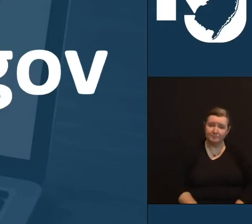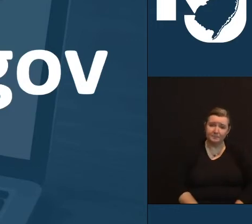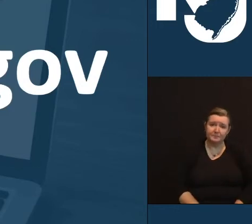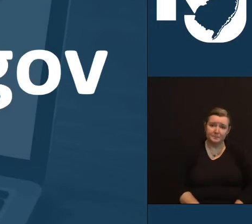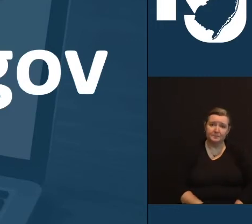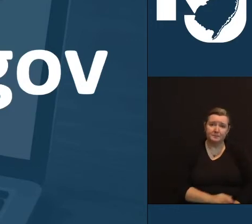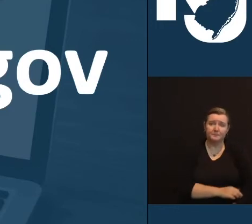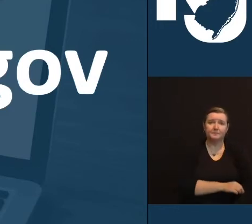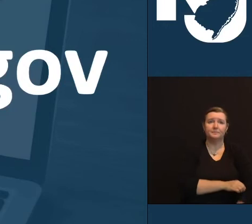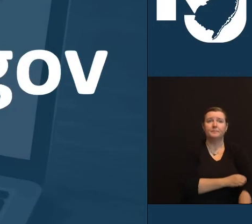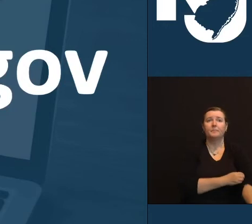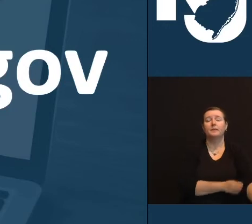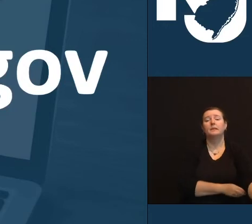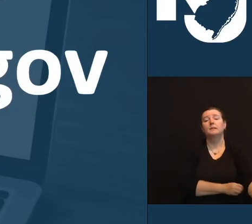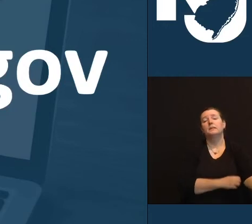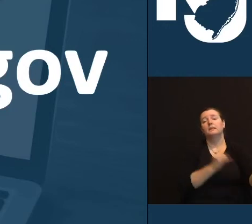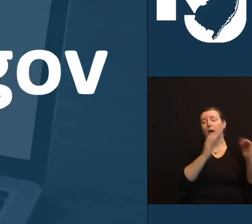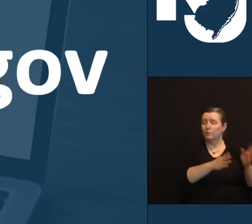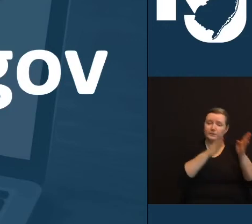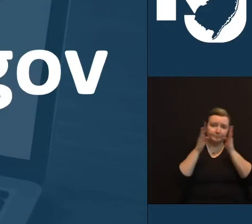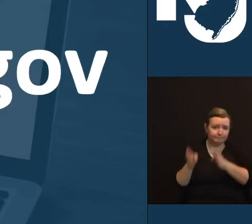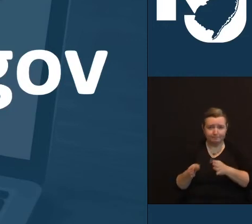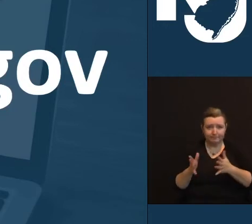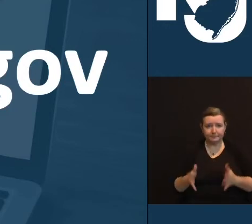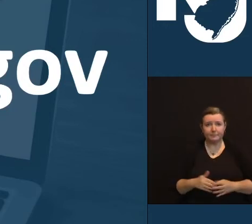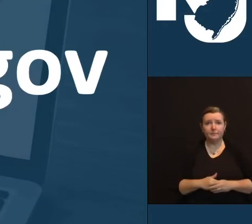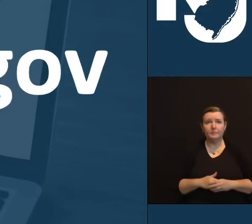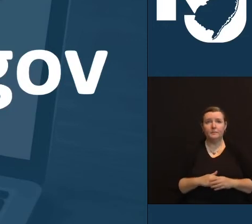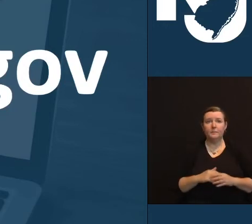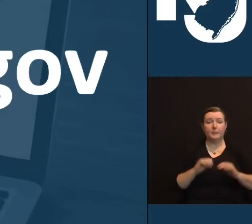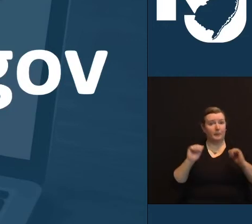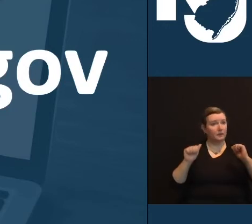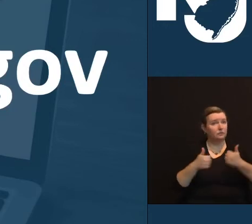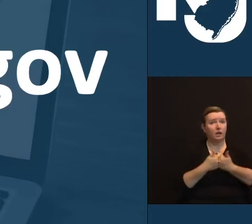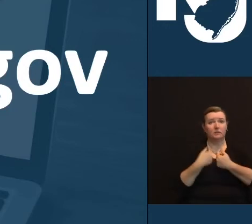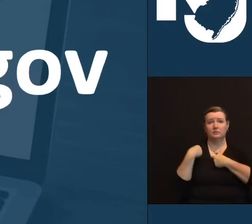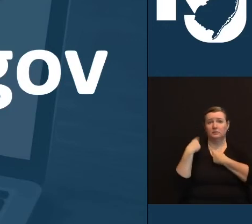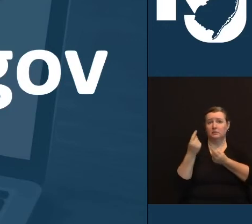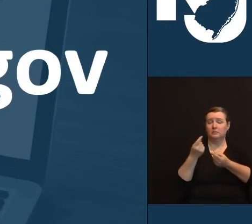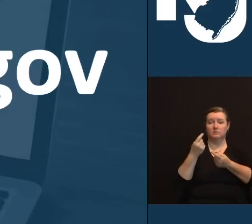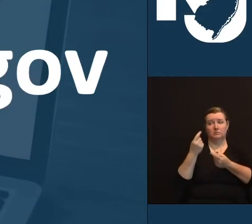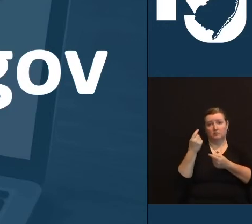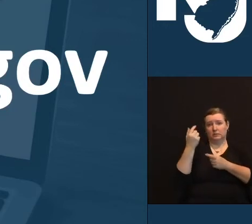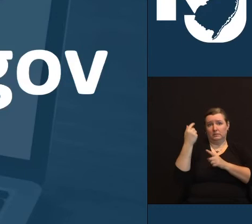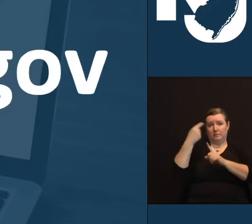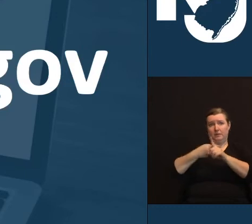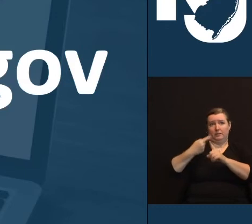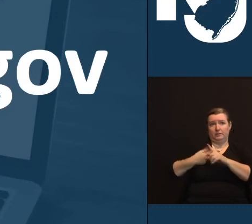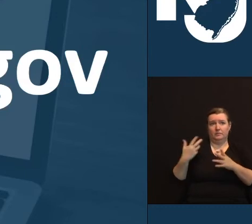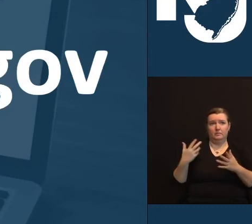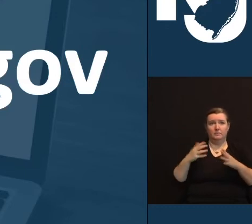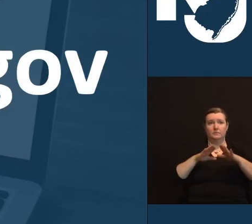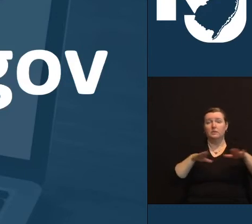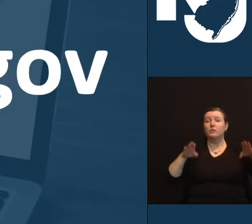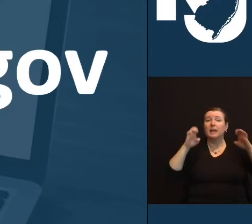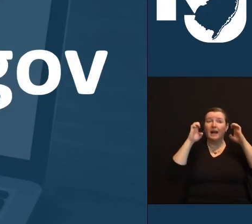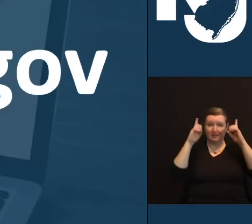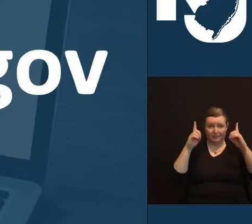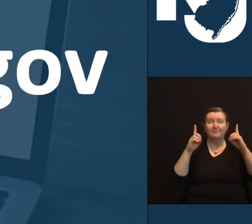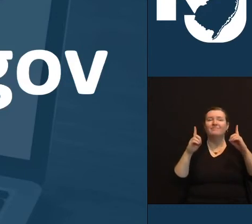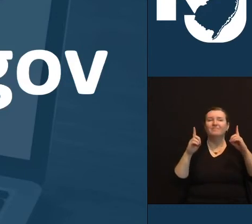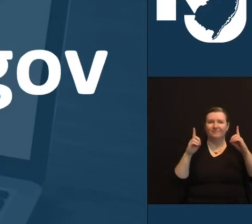Switching gears, if I may, one of the greatest challenges of the past 10 months has been ensuring that our kids' educations will be able to safely